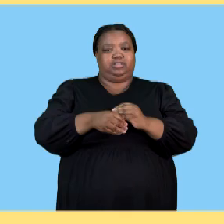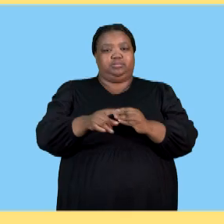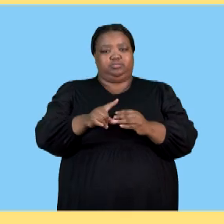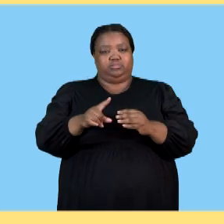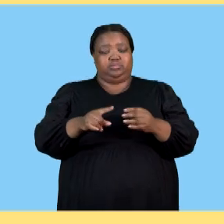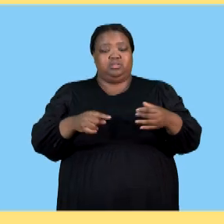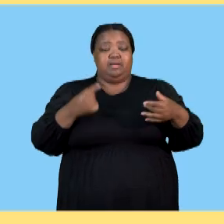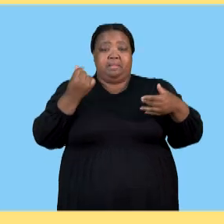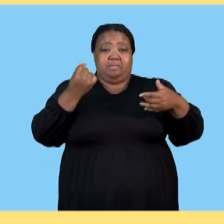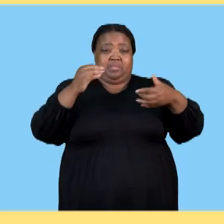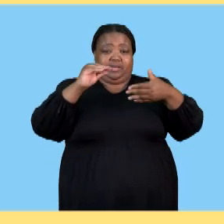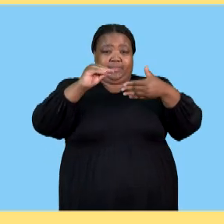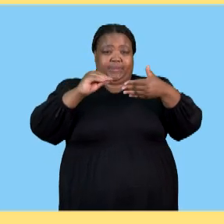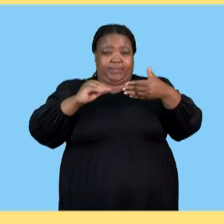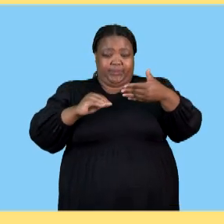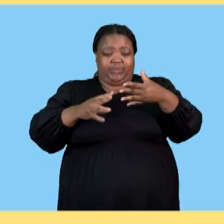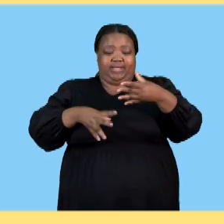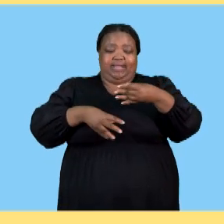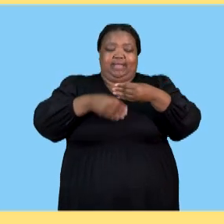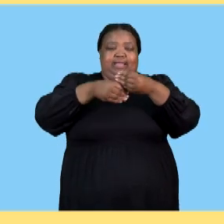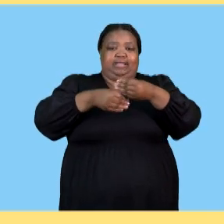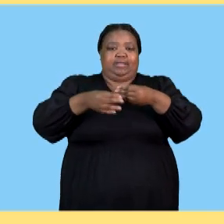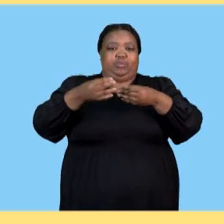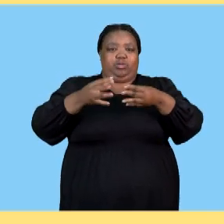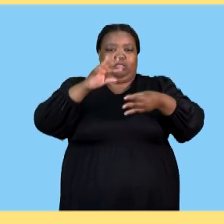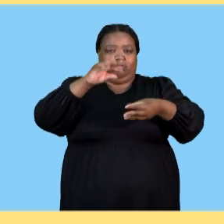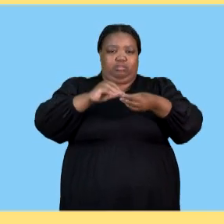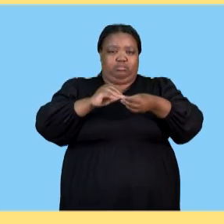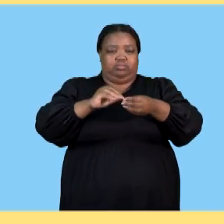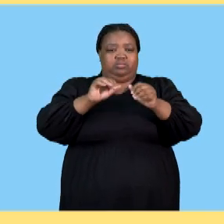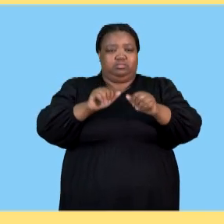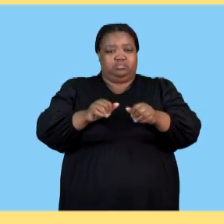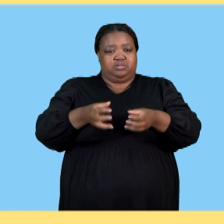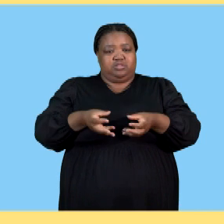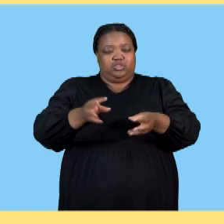add all these amounts, and then I end up with